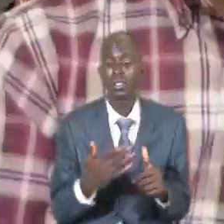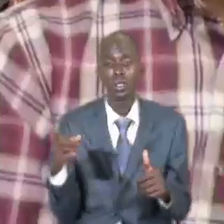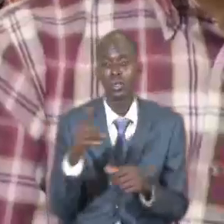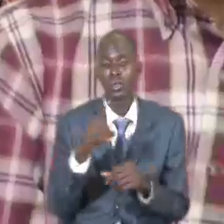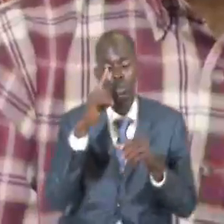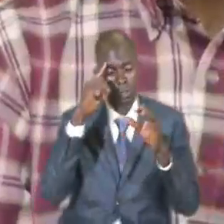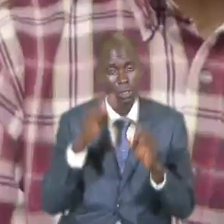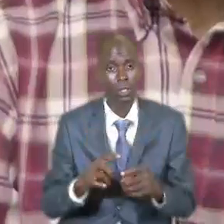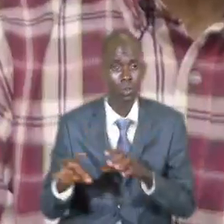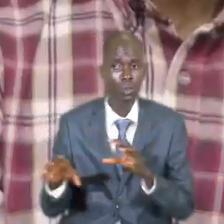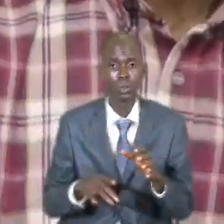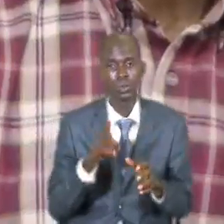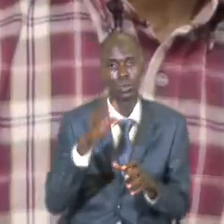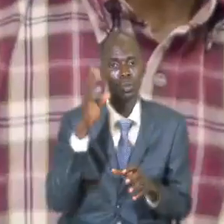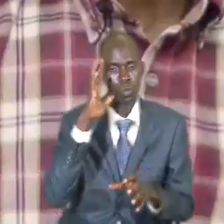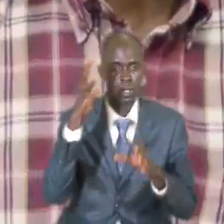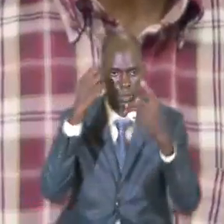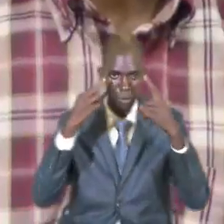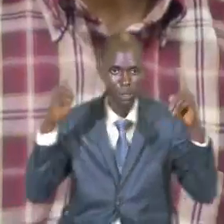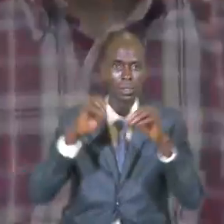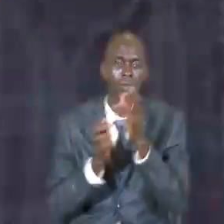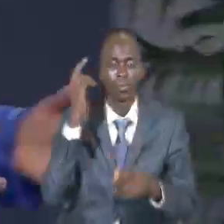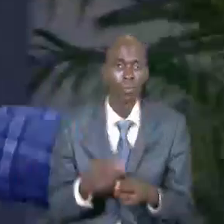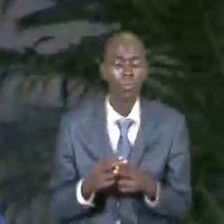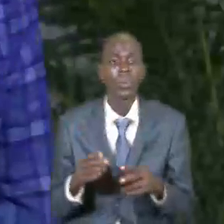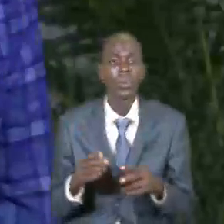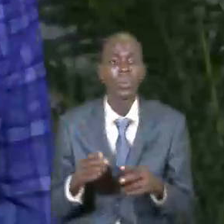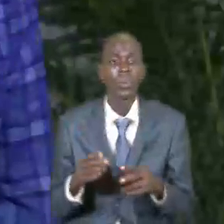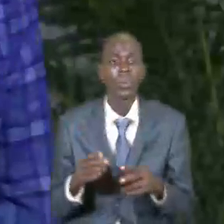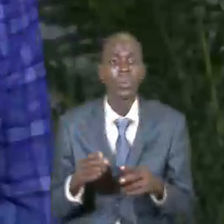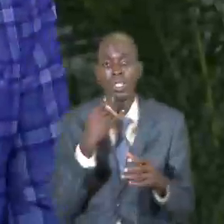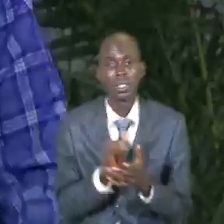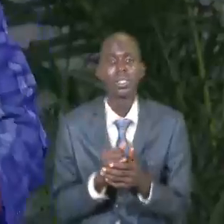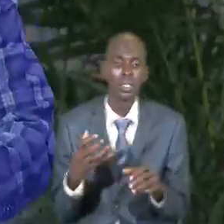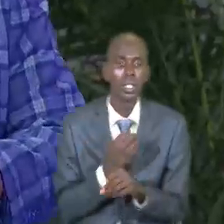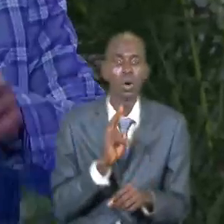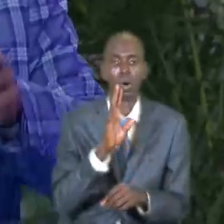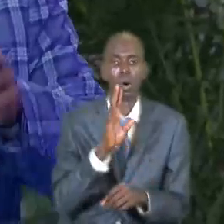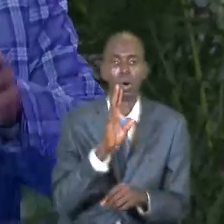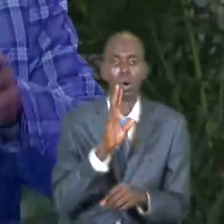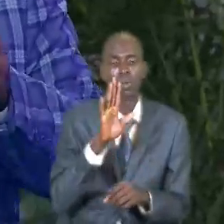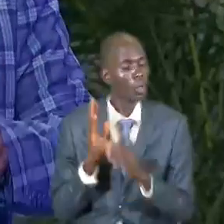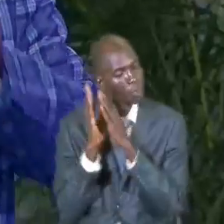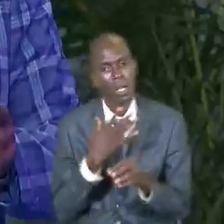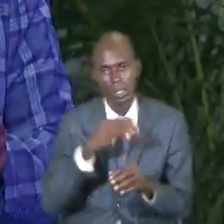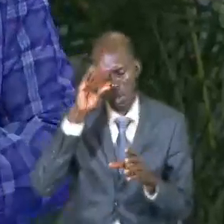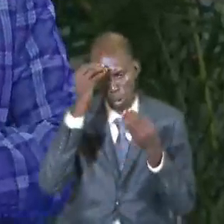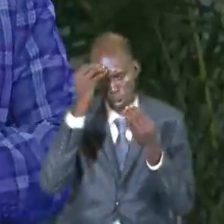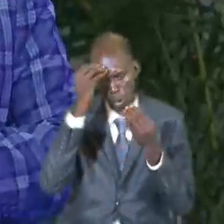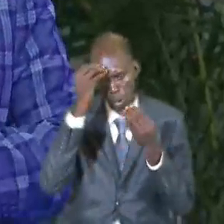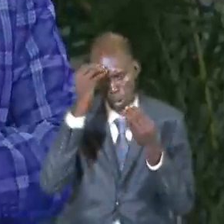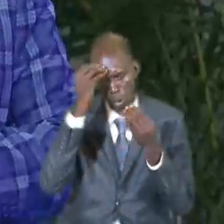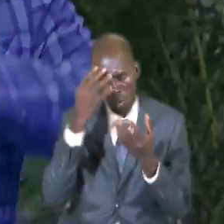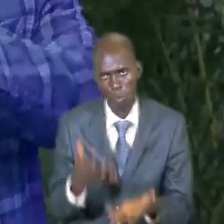Yeah. So he said, take up your bed. And then he took up his bed and he